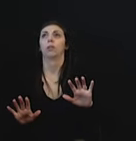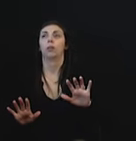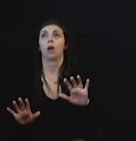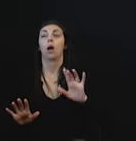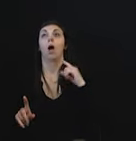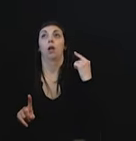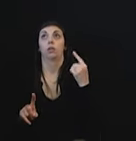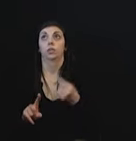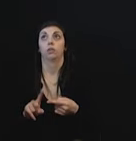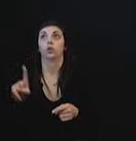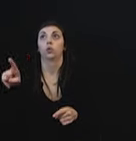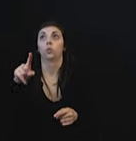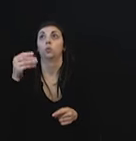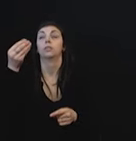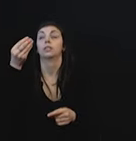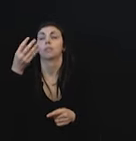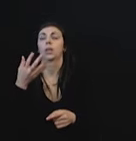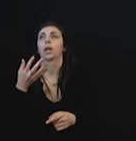until you speak.